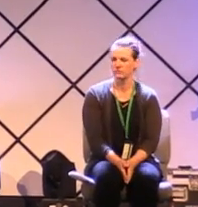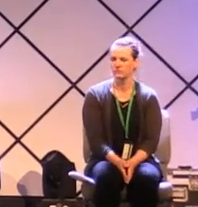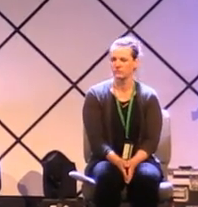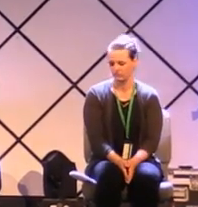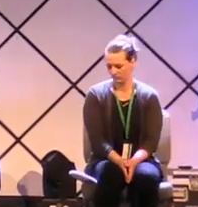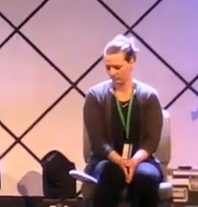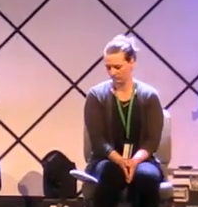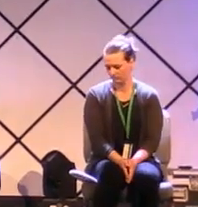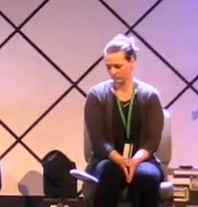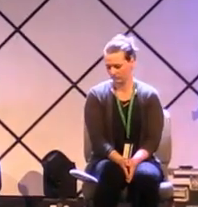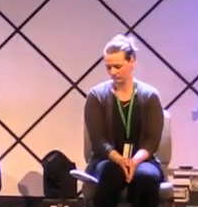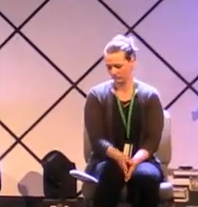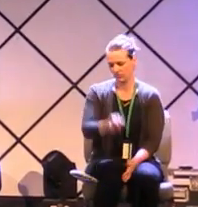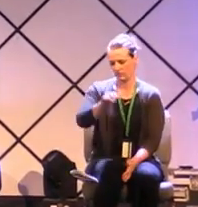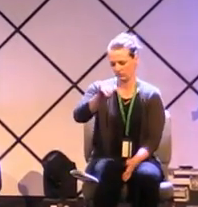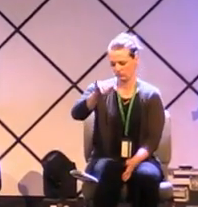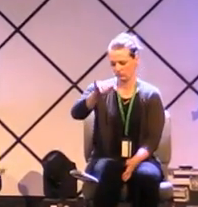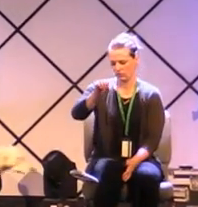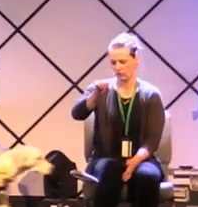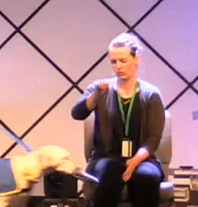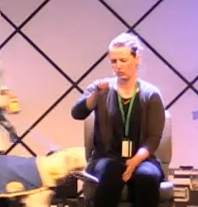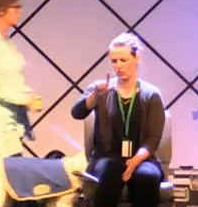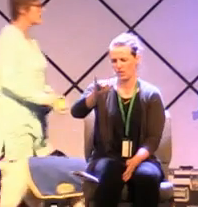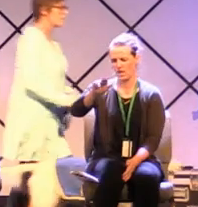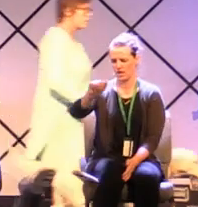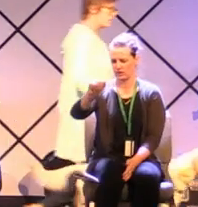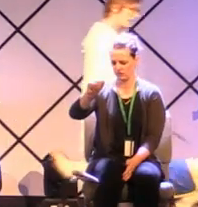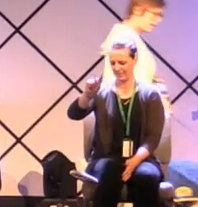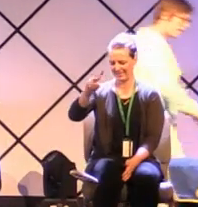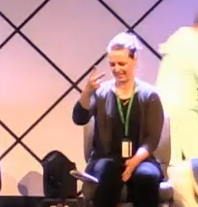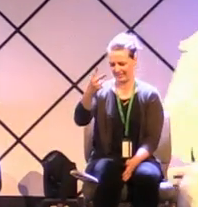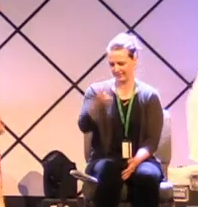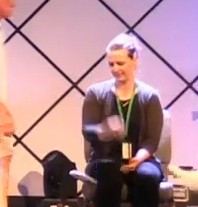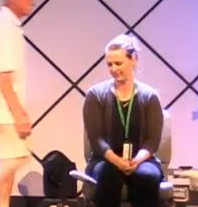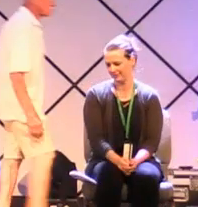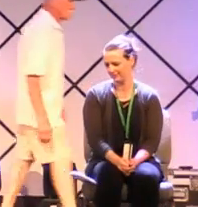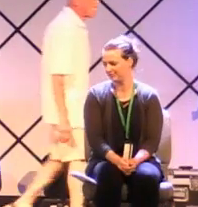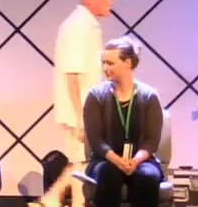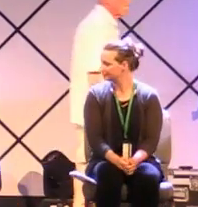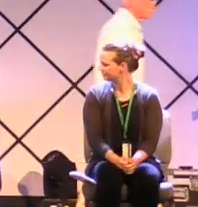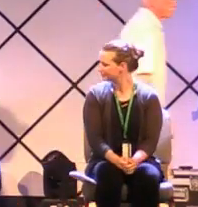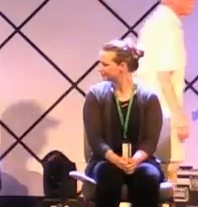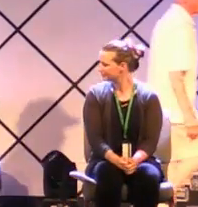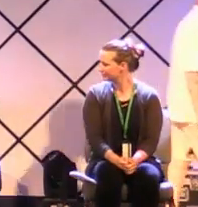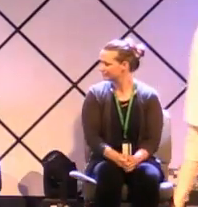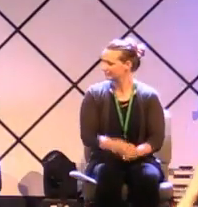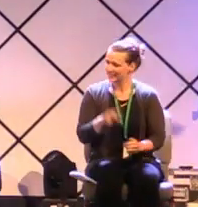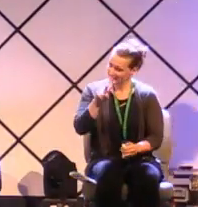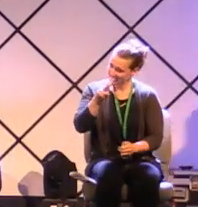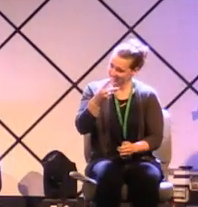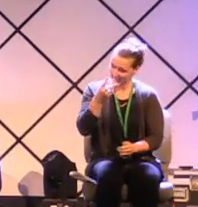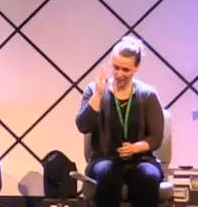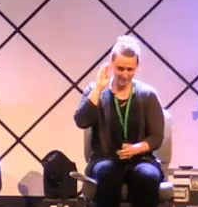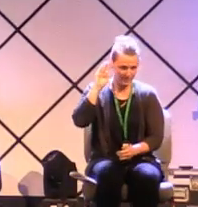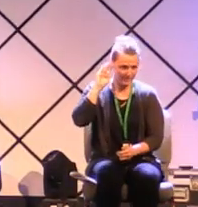And Yulia the Second, raised by Dan DeMund and Lydia DeMund of Sacramento, California, their second